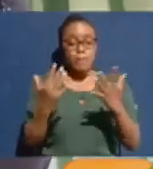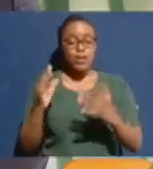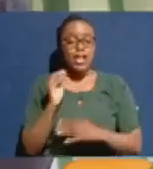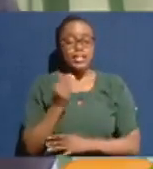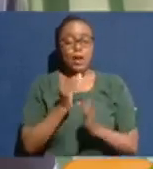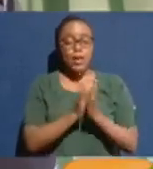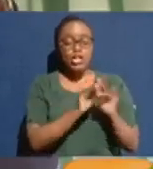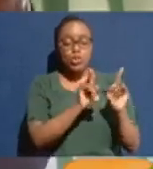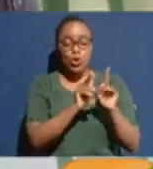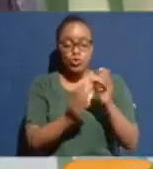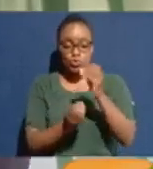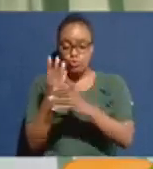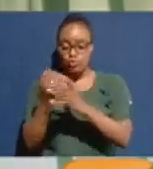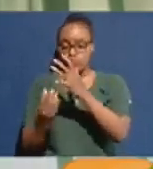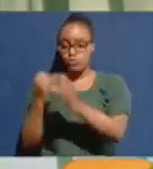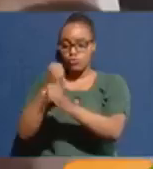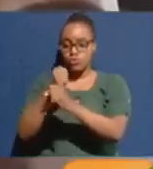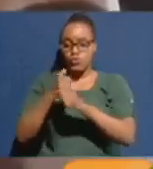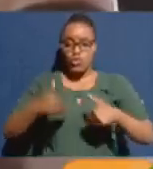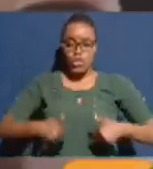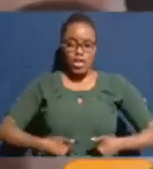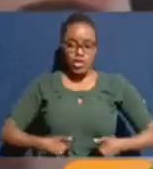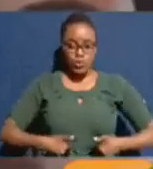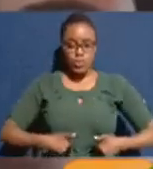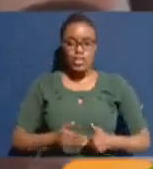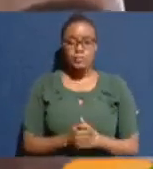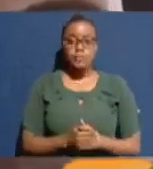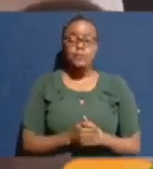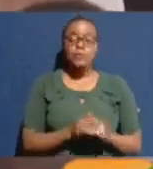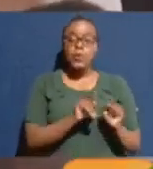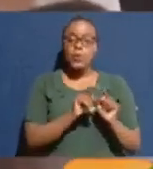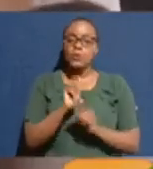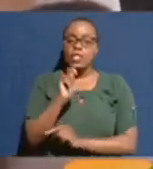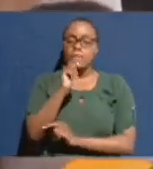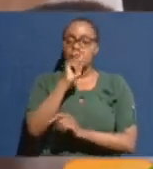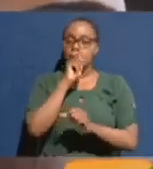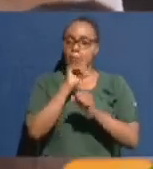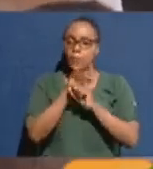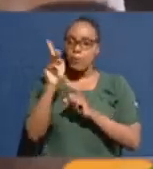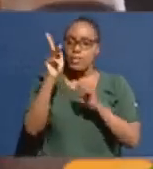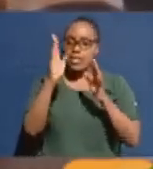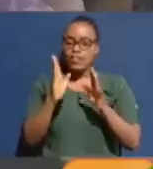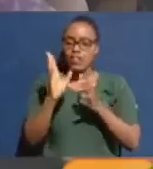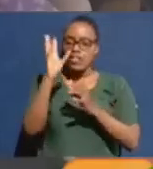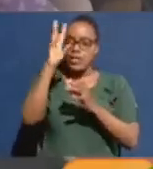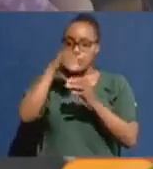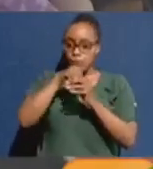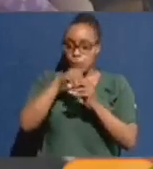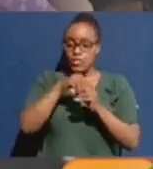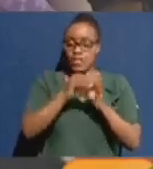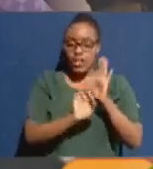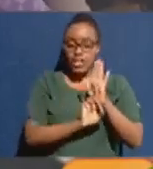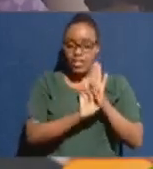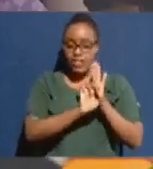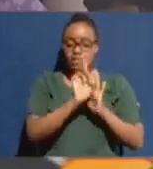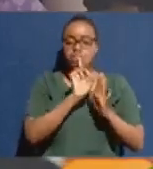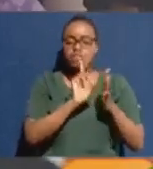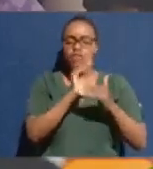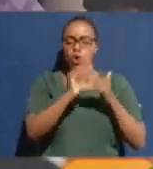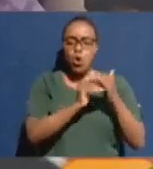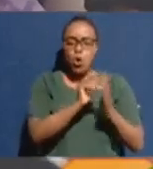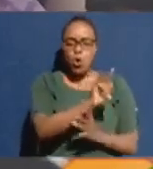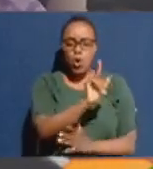also create jobs for our young people. The president also assured Kenyans of inclusive development, adding that no region